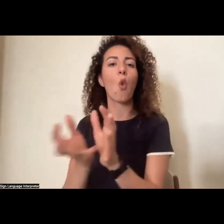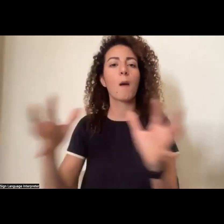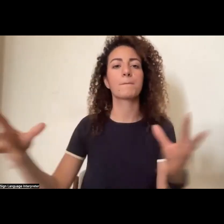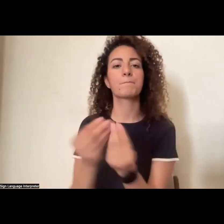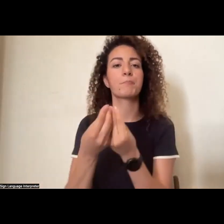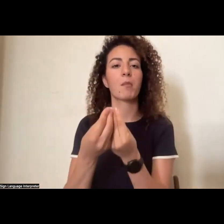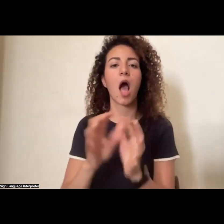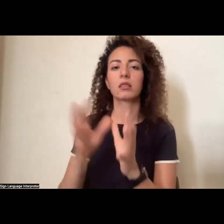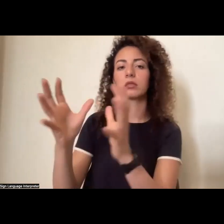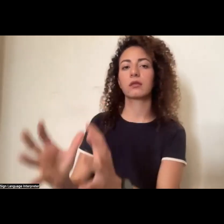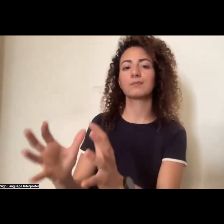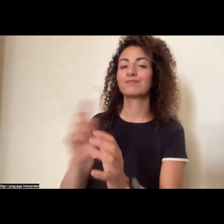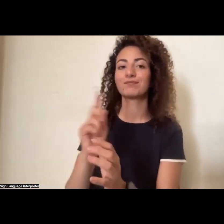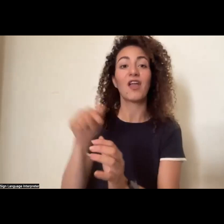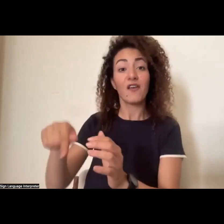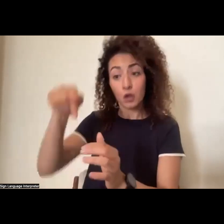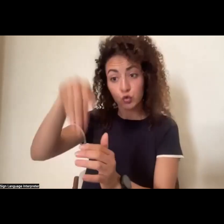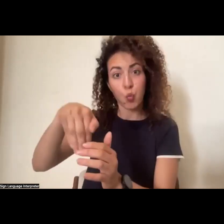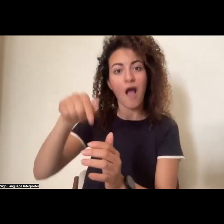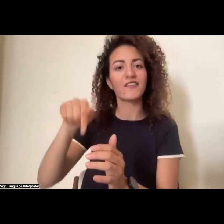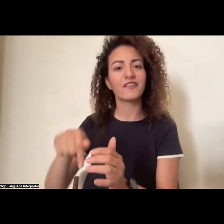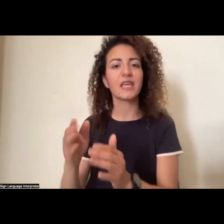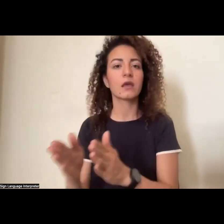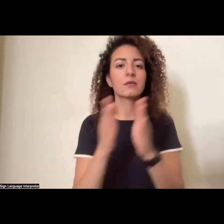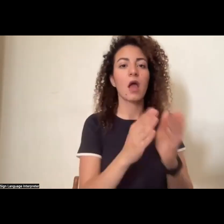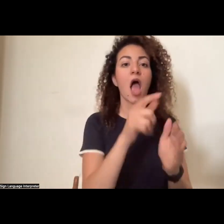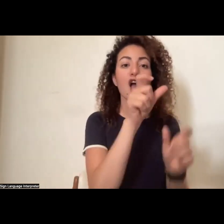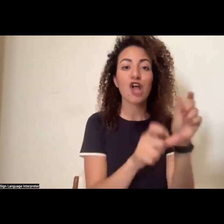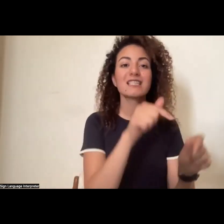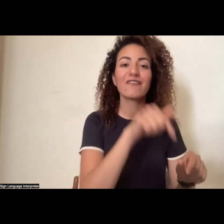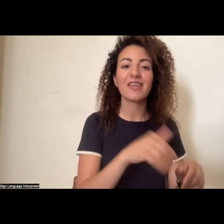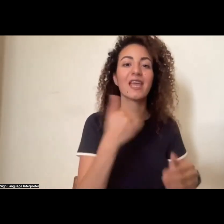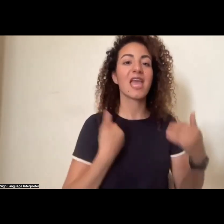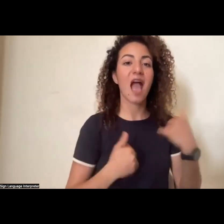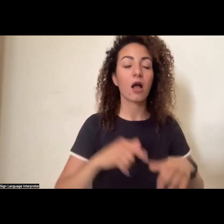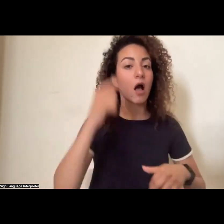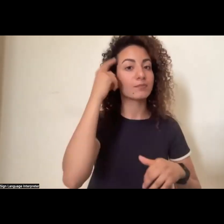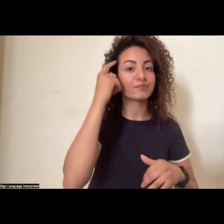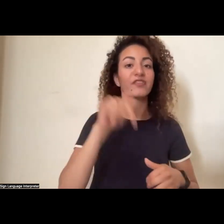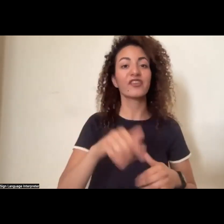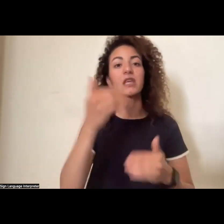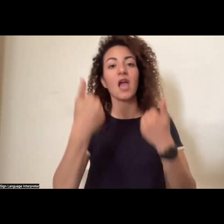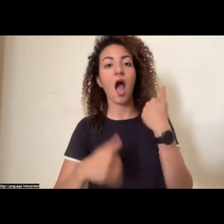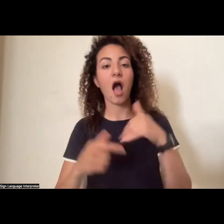are various and are at different levels of being acute. Psychological disabilities,